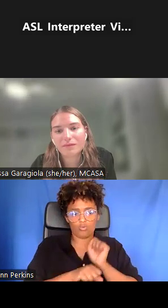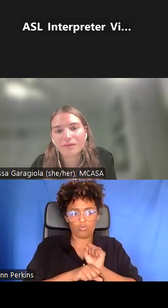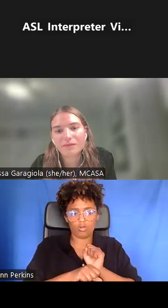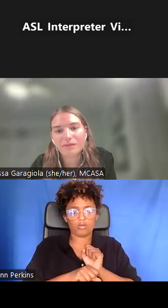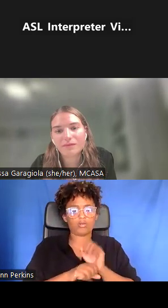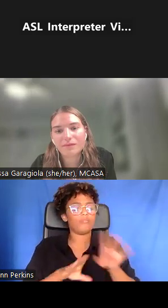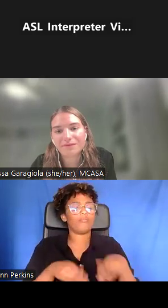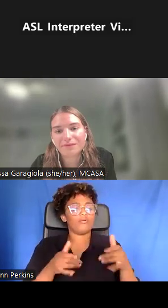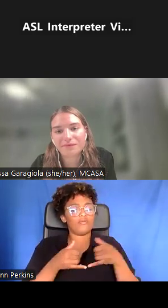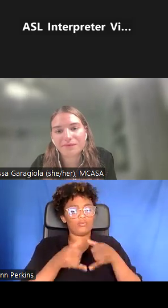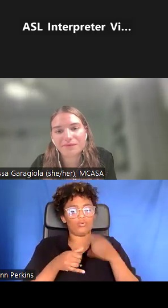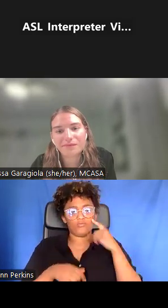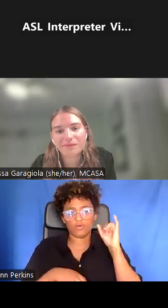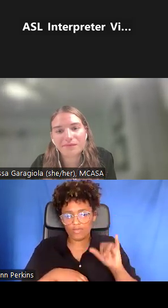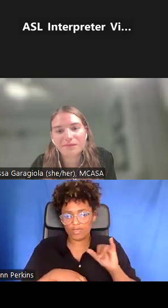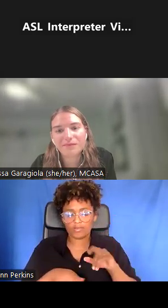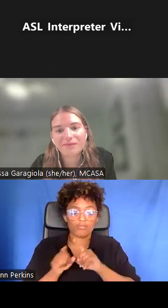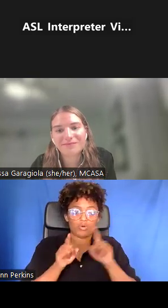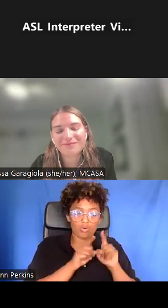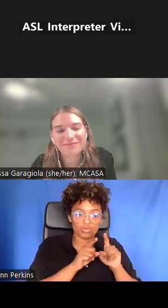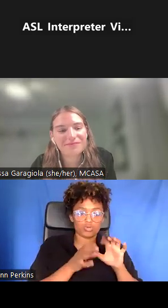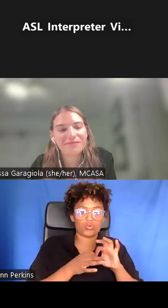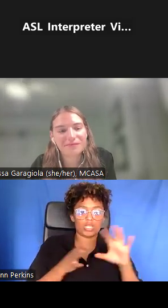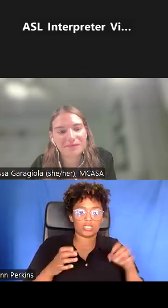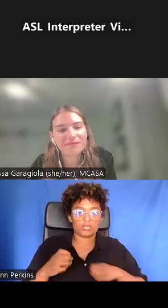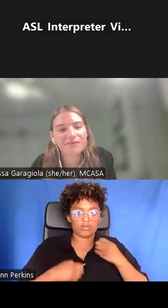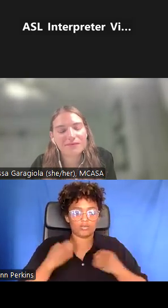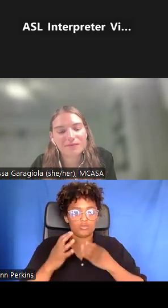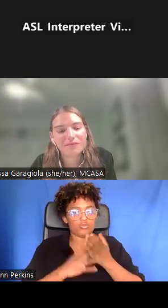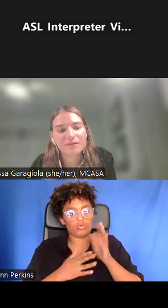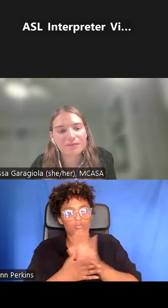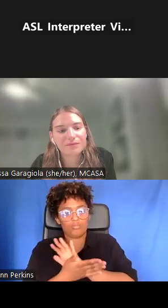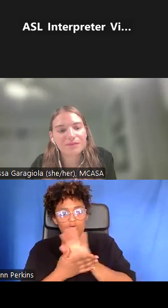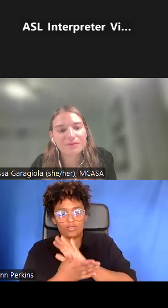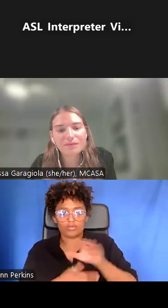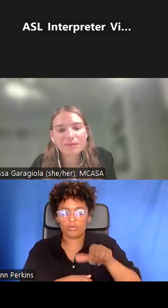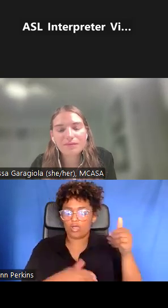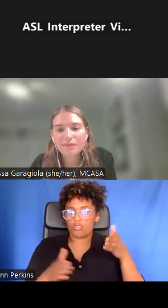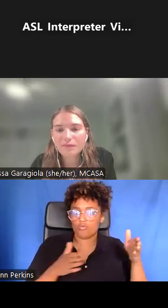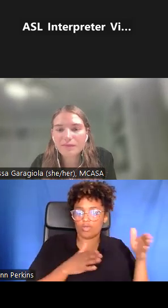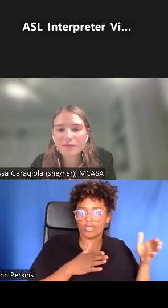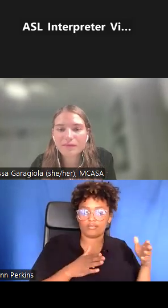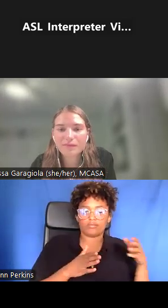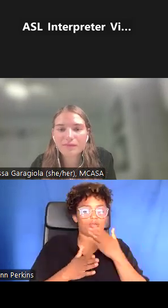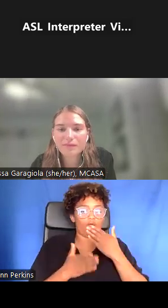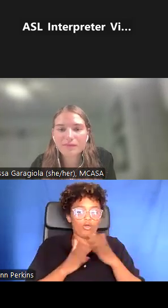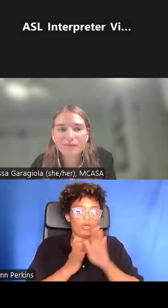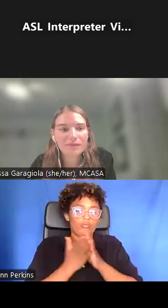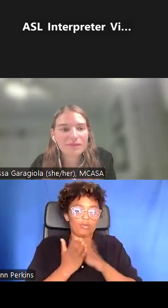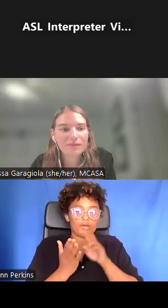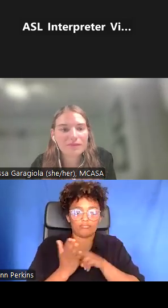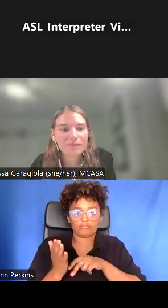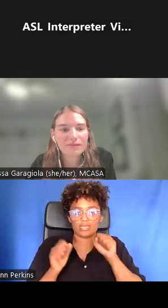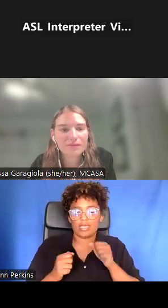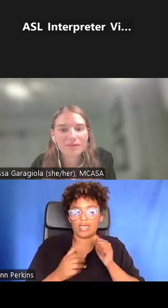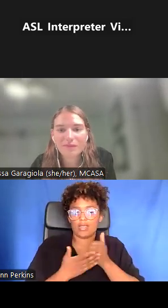that. And then releasing emotions through movies or other ways, or reading a good book, or some of those things can really help with